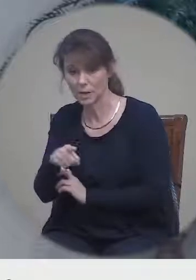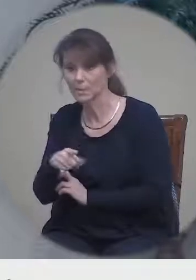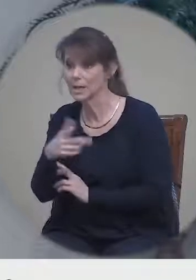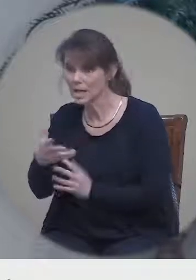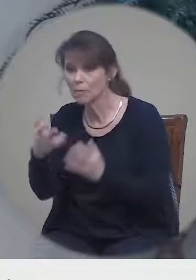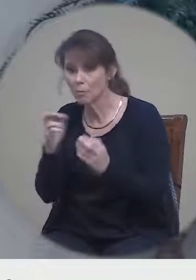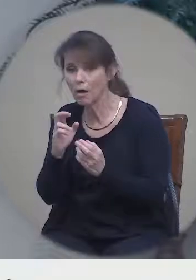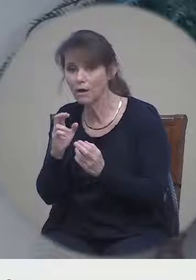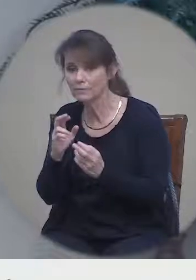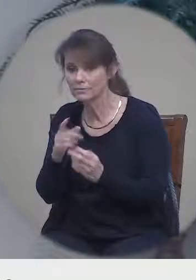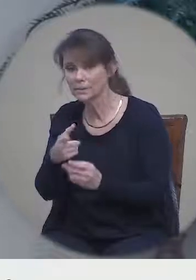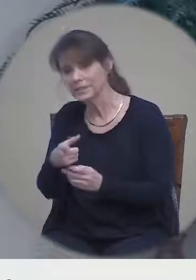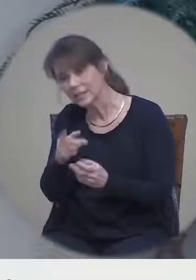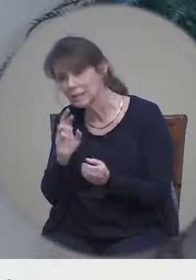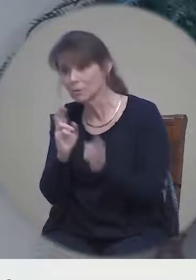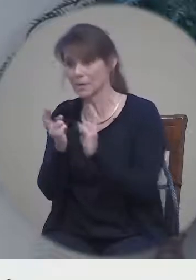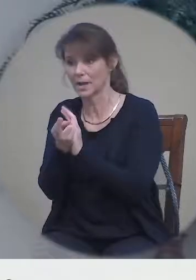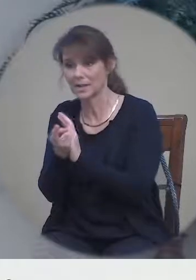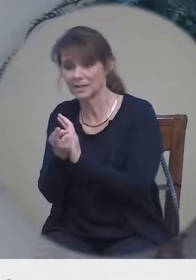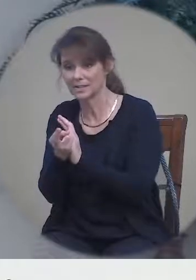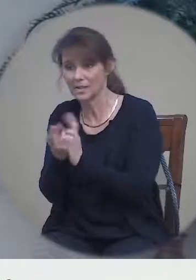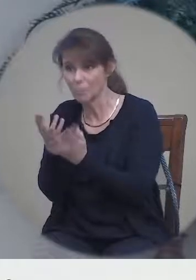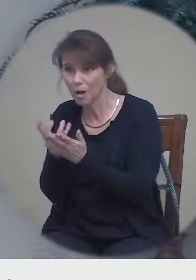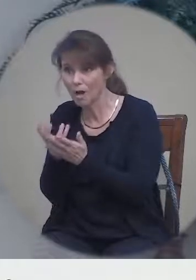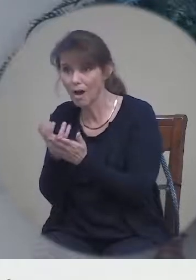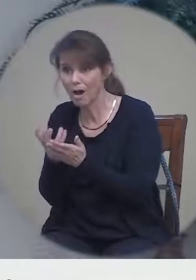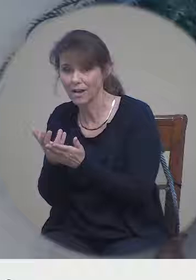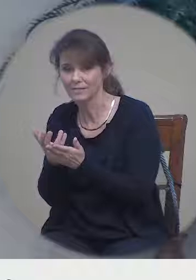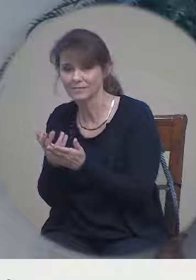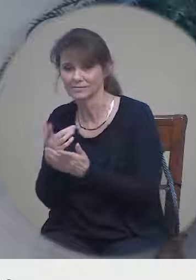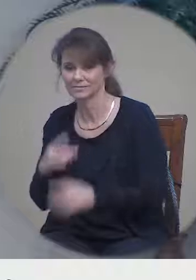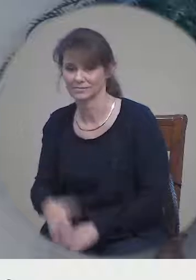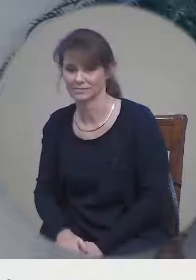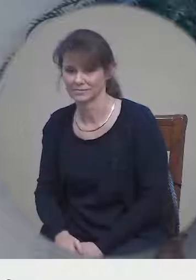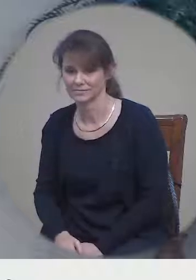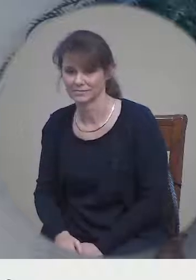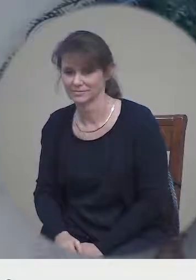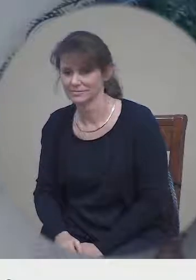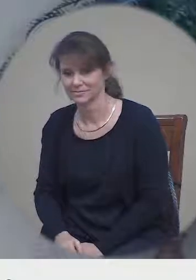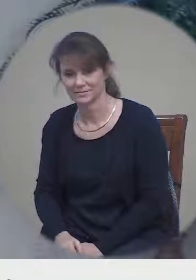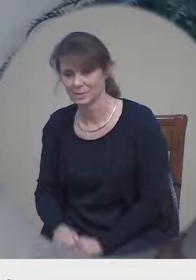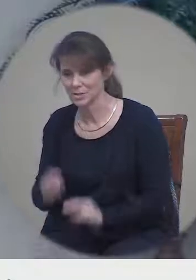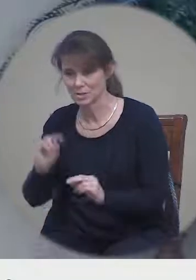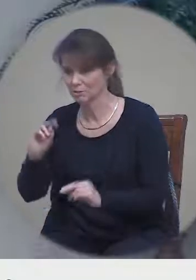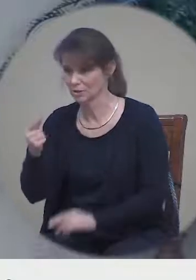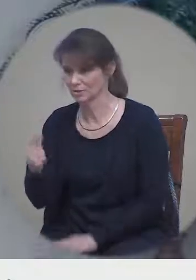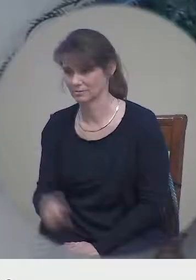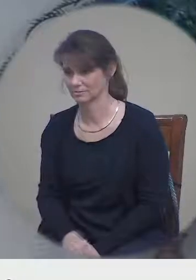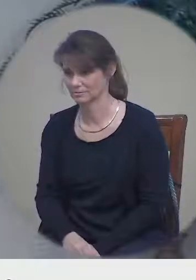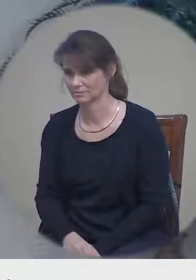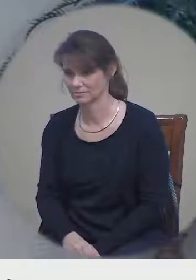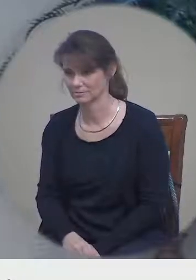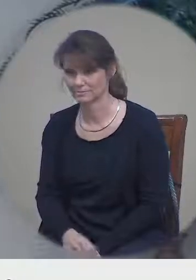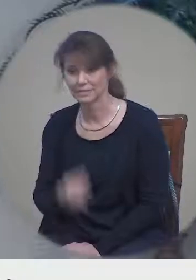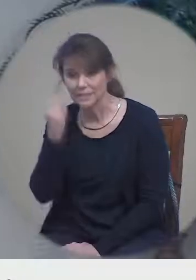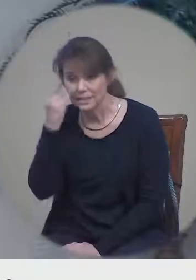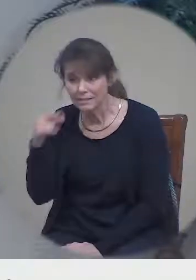tears. Once you give up your faith, there comes a point where it's too